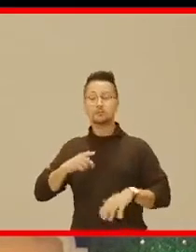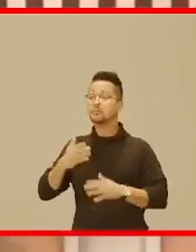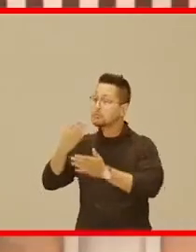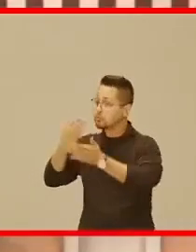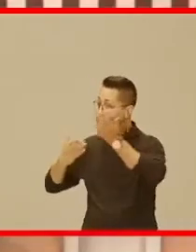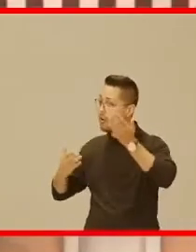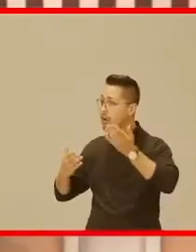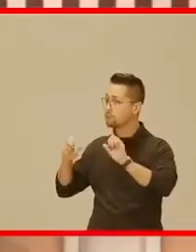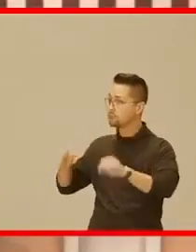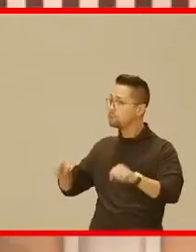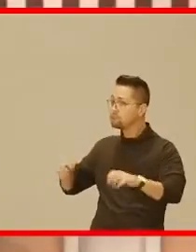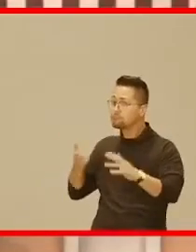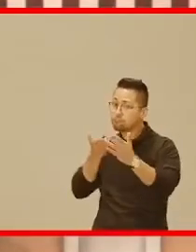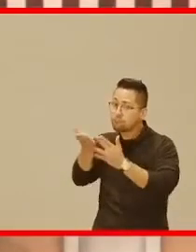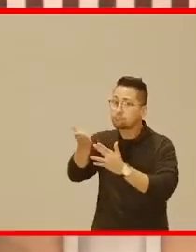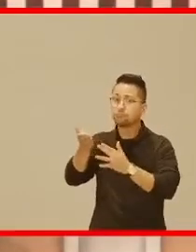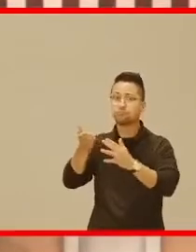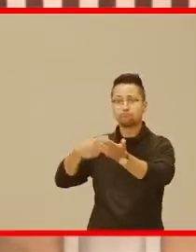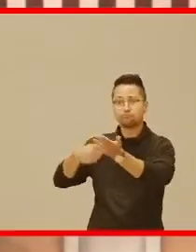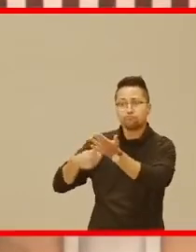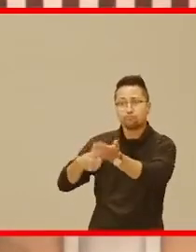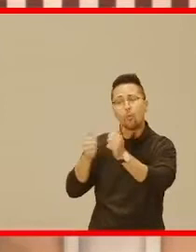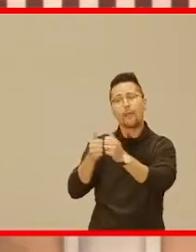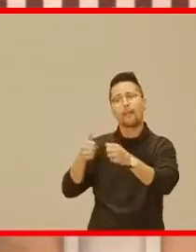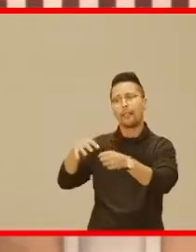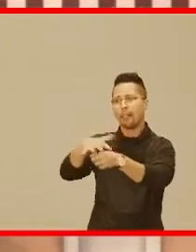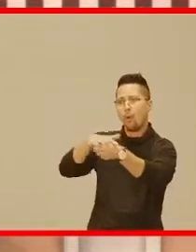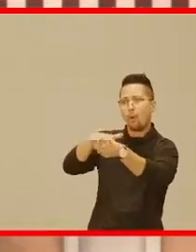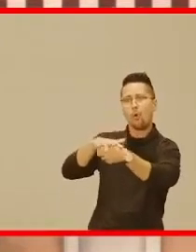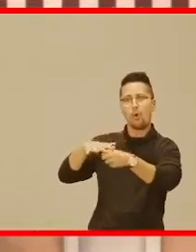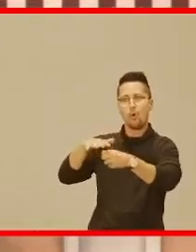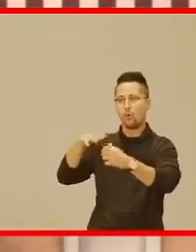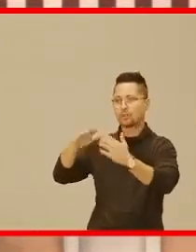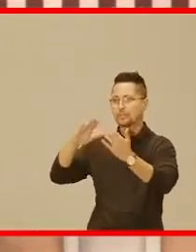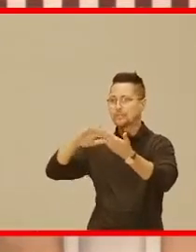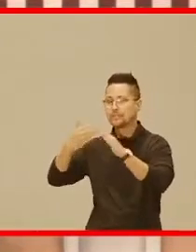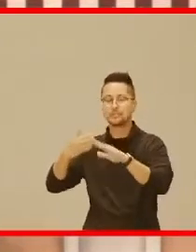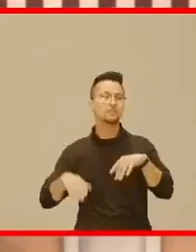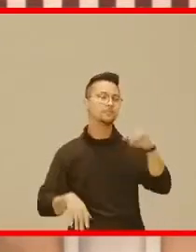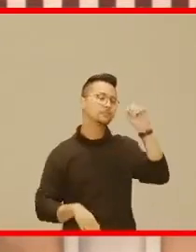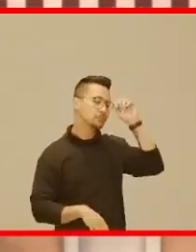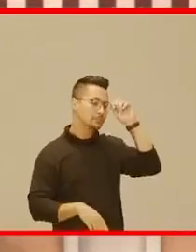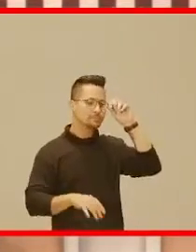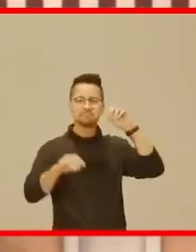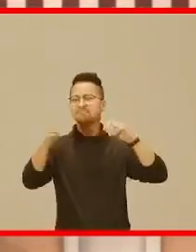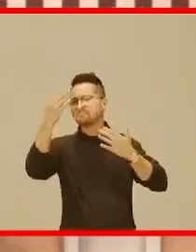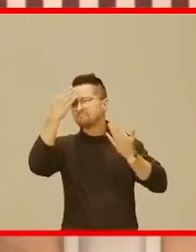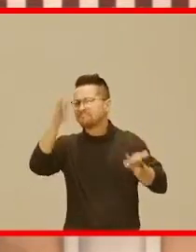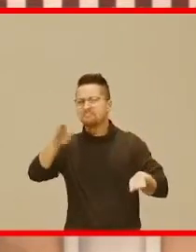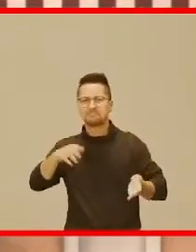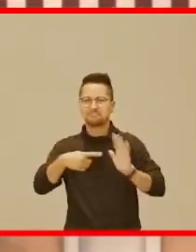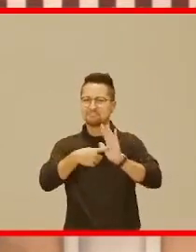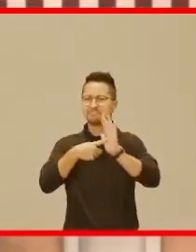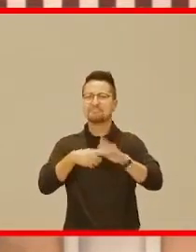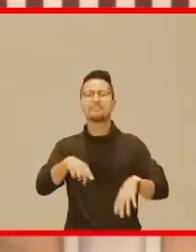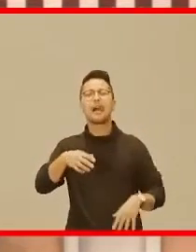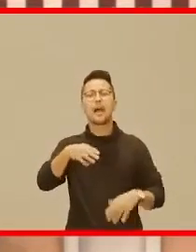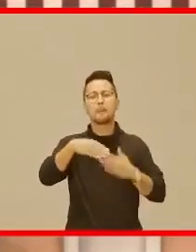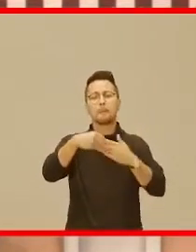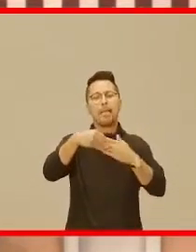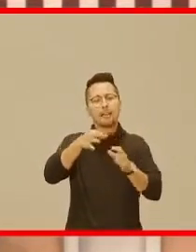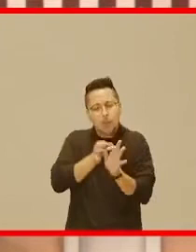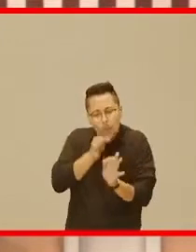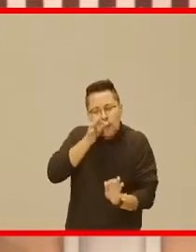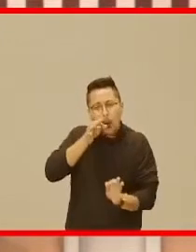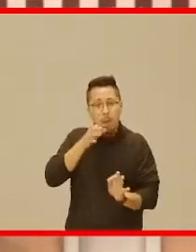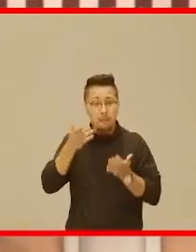or your county government. Like, I don't know, banning plastic straws. Like, that could be a citywide ban, and that would be something